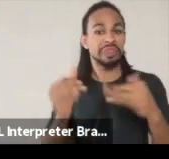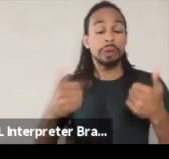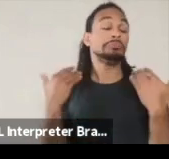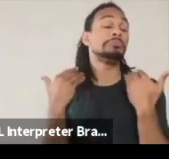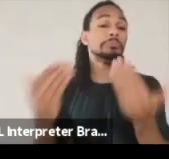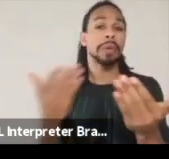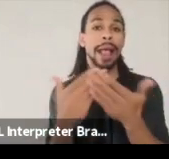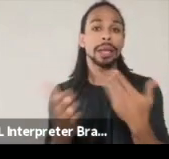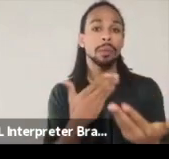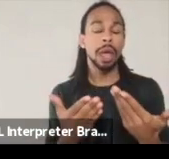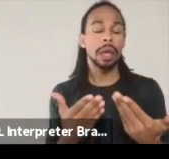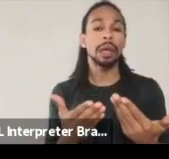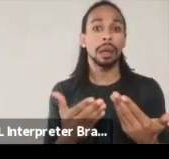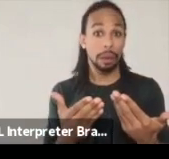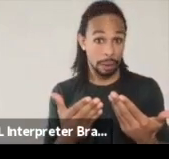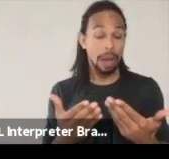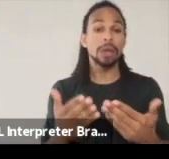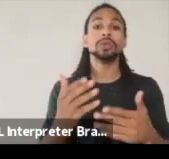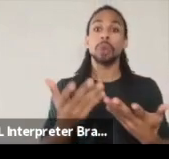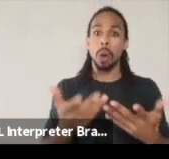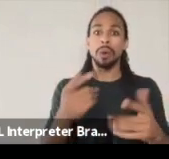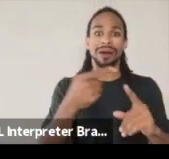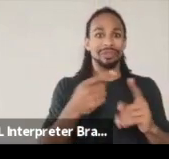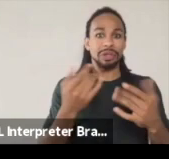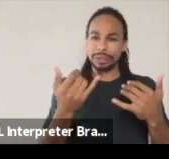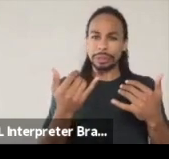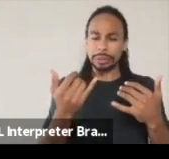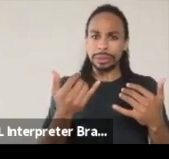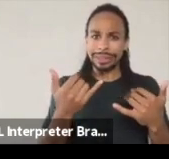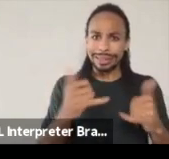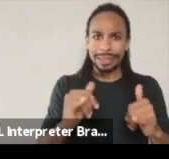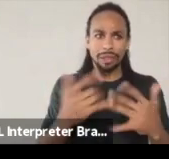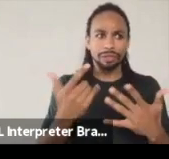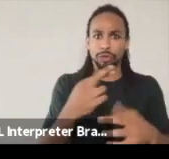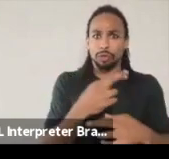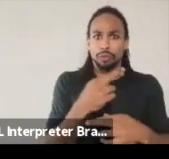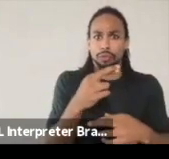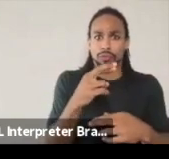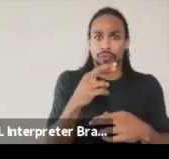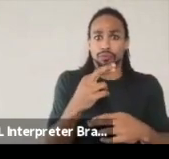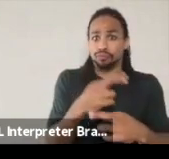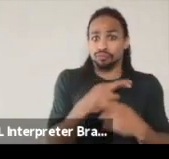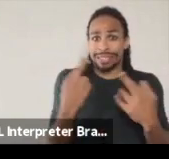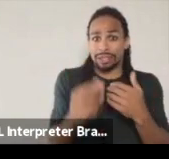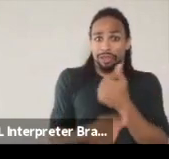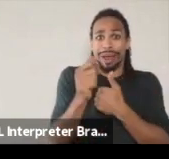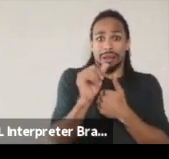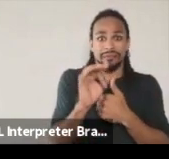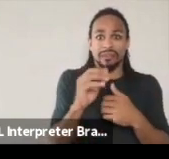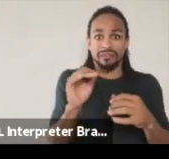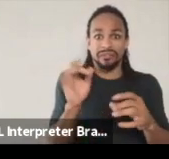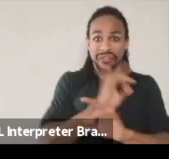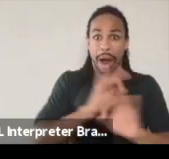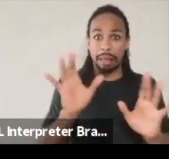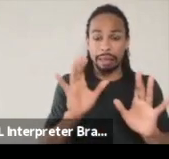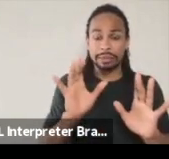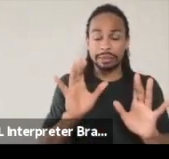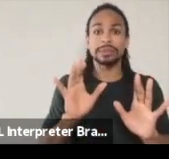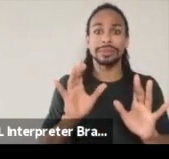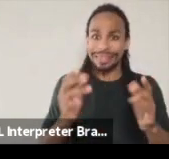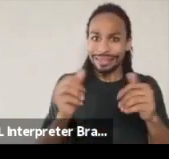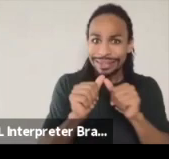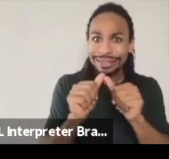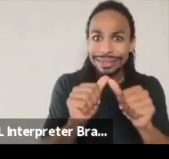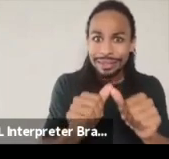violence and sexual violence, and the risk of violence when leaving, you know, we know that survivors are making rational choices